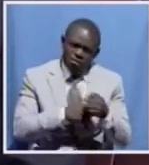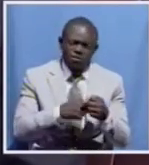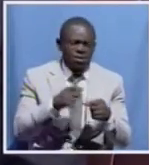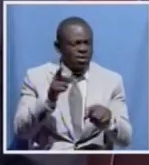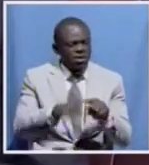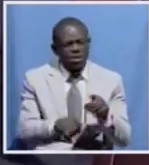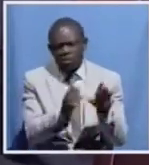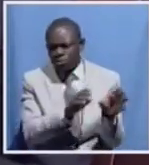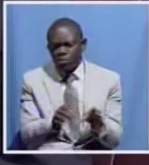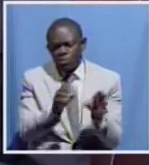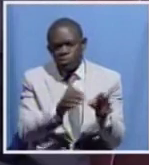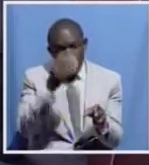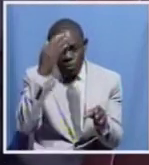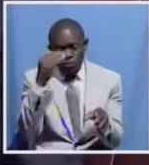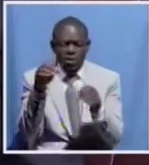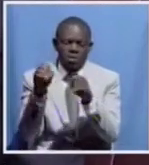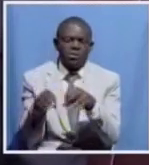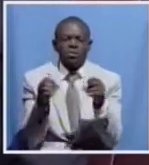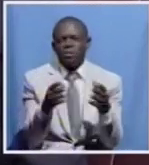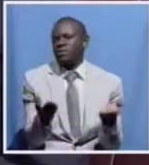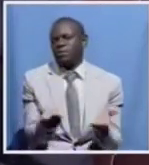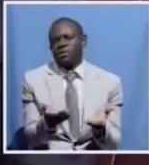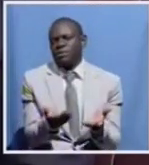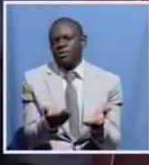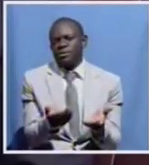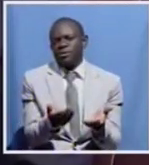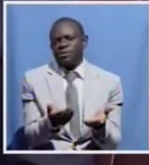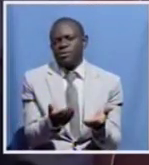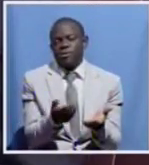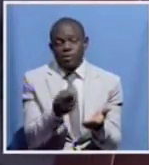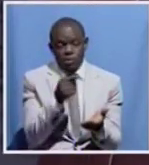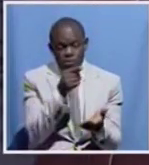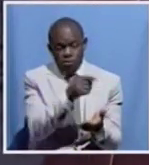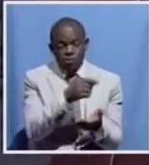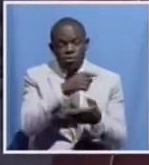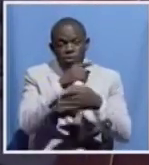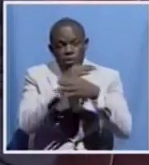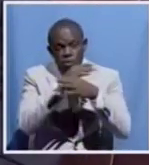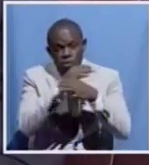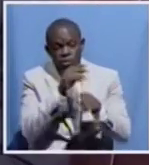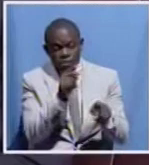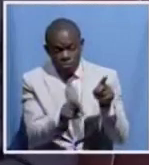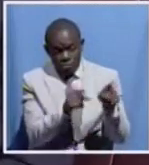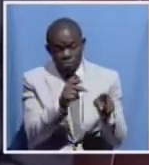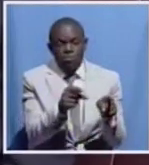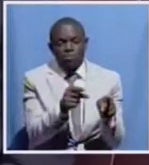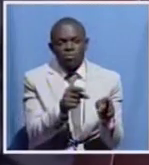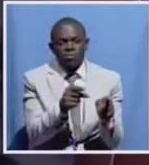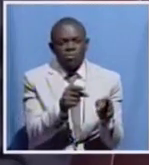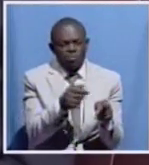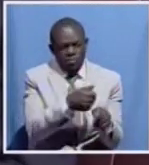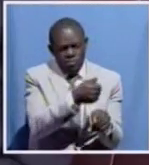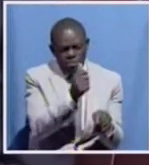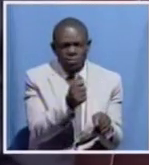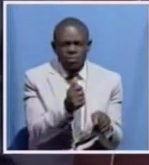shortage, people in business in Austria, in Germany, have a right opportunity